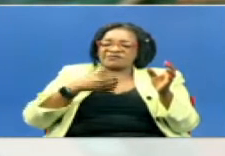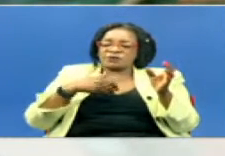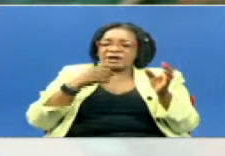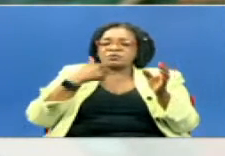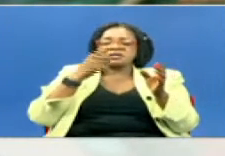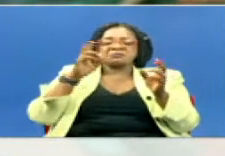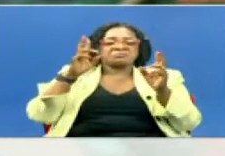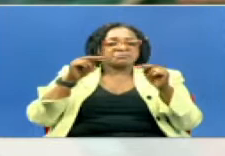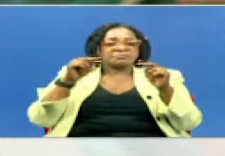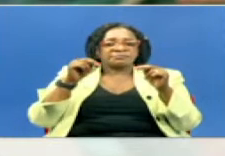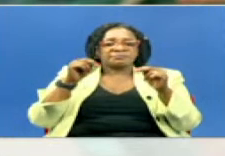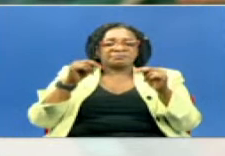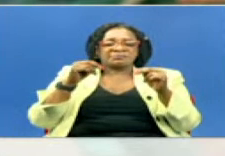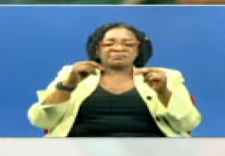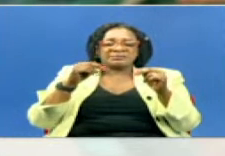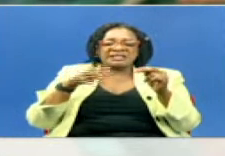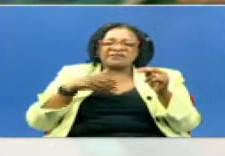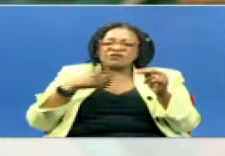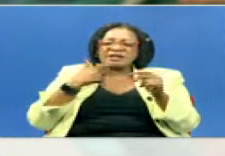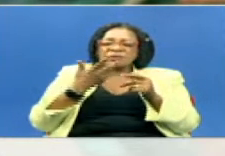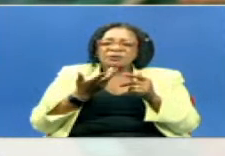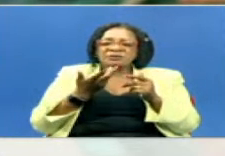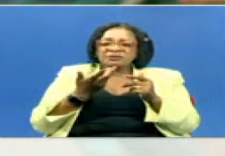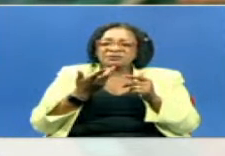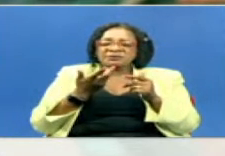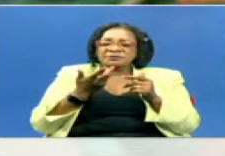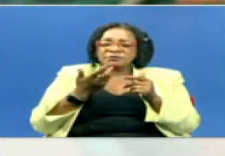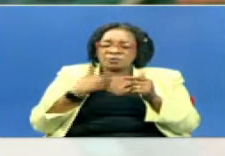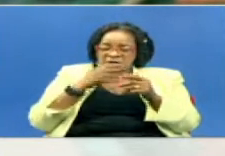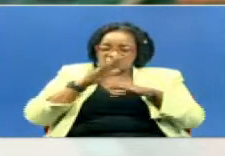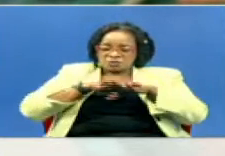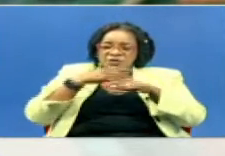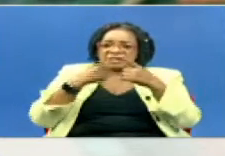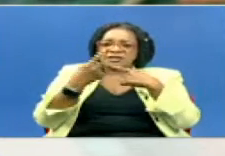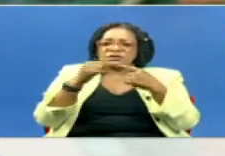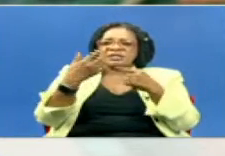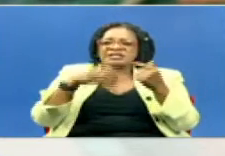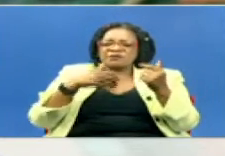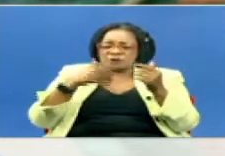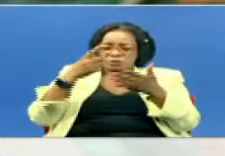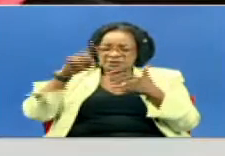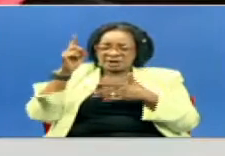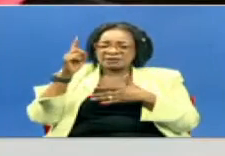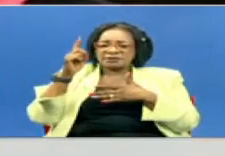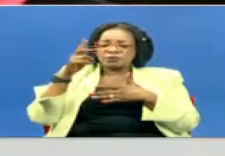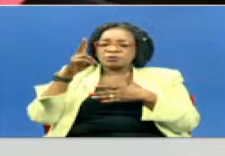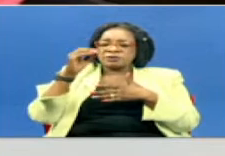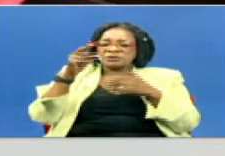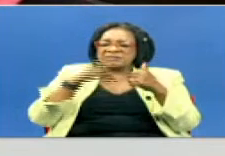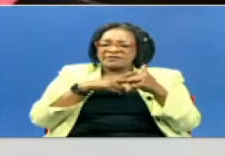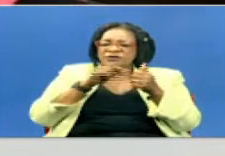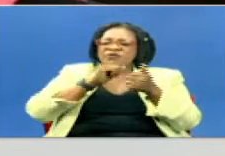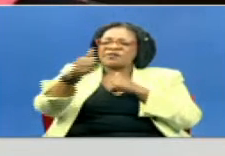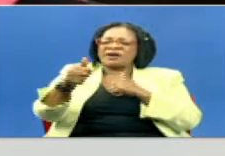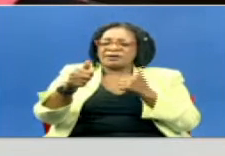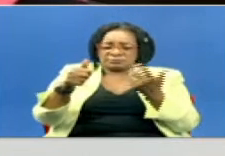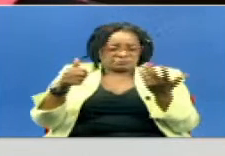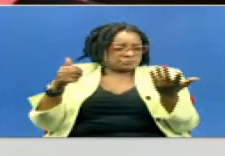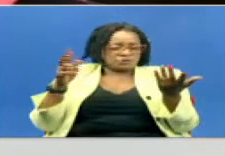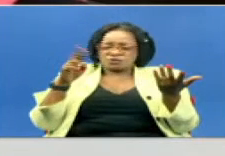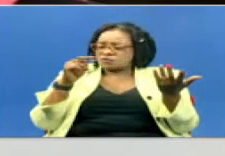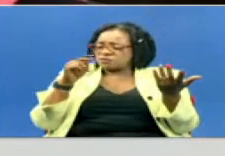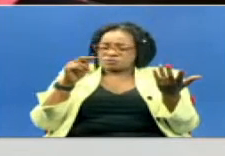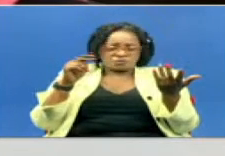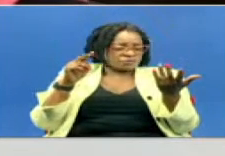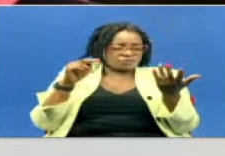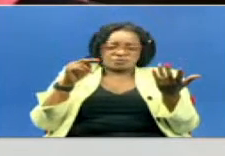do not want to have this discussion. Yeah, because there was no discussion. I was right. Edwin Sifuna was right. That 2027 is too far. No. Well, I agree